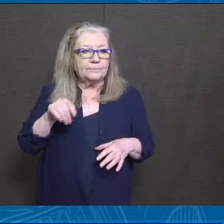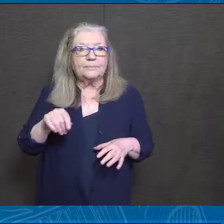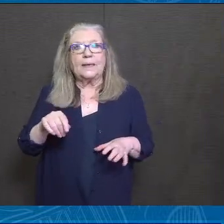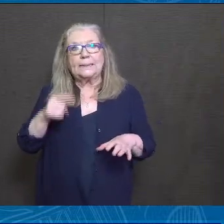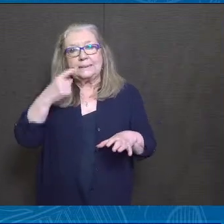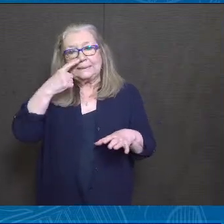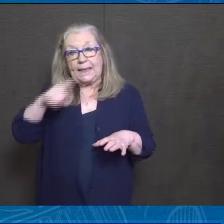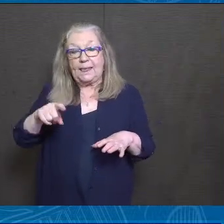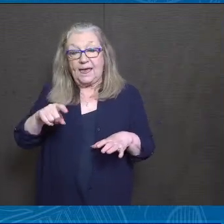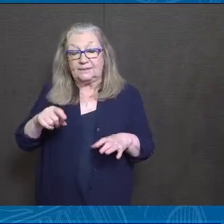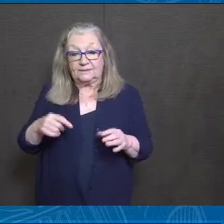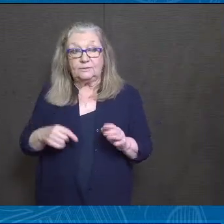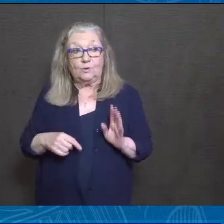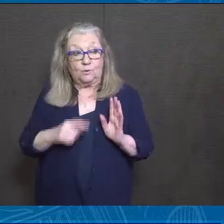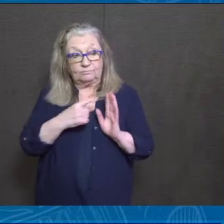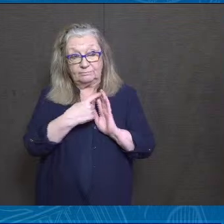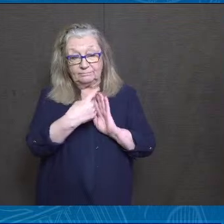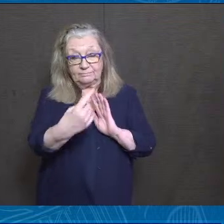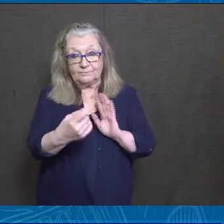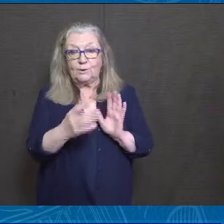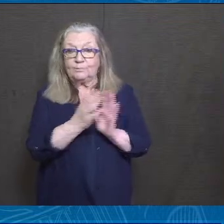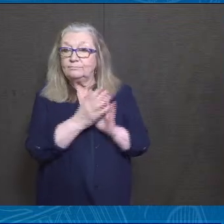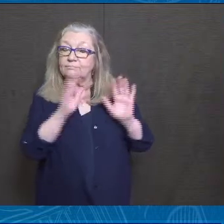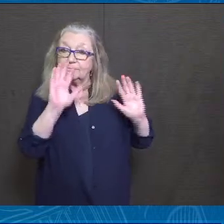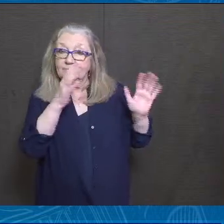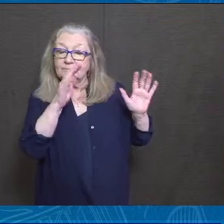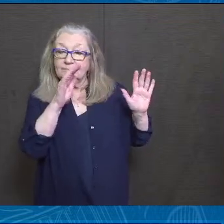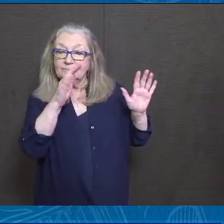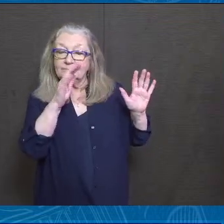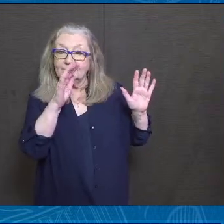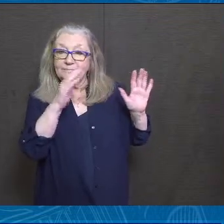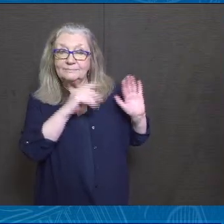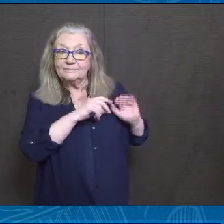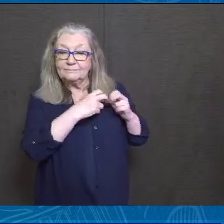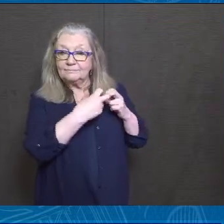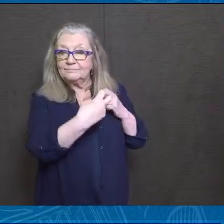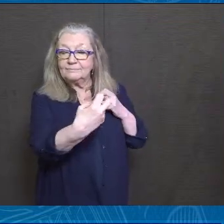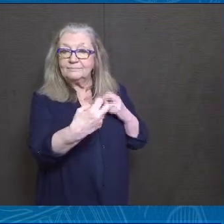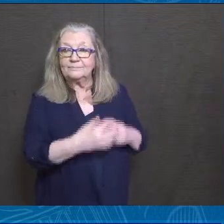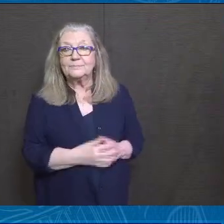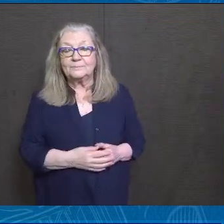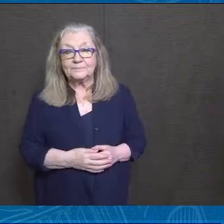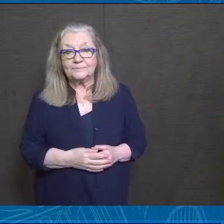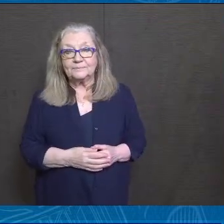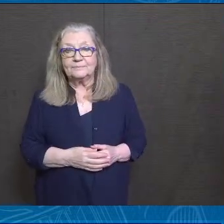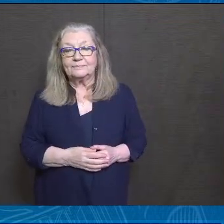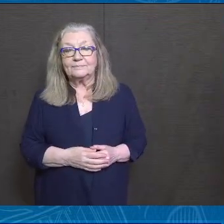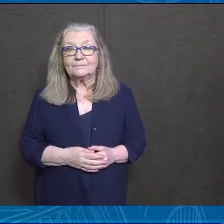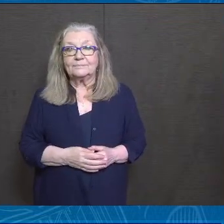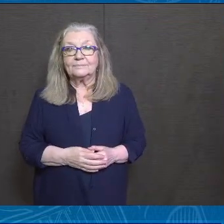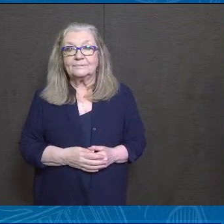from Thailand. Please give a round of applause for our panelists.